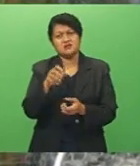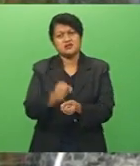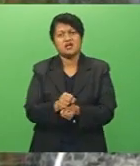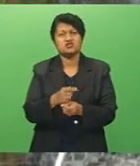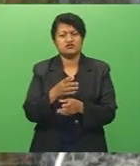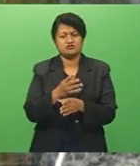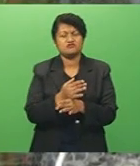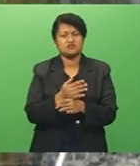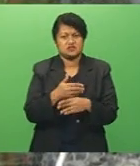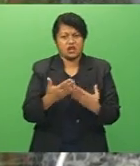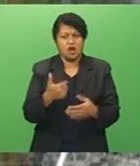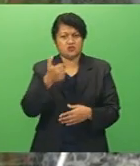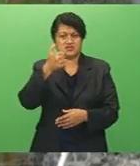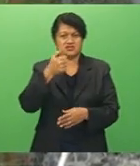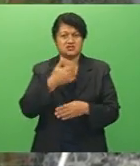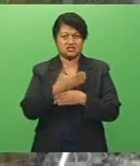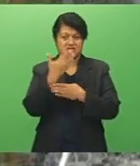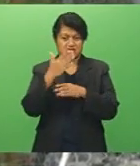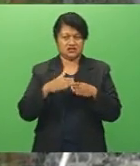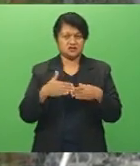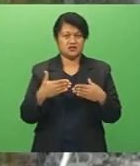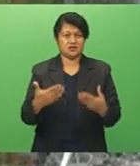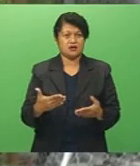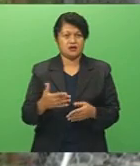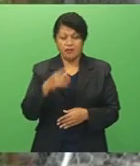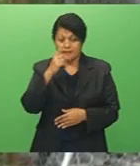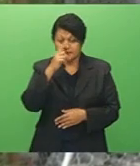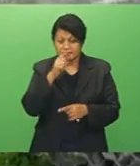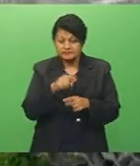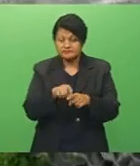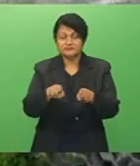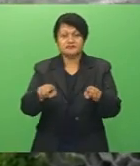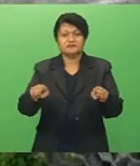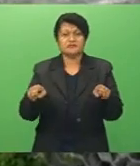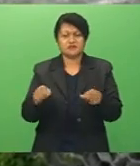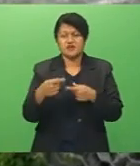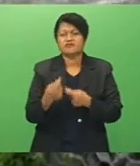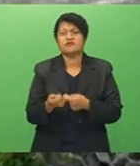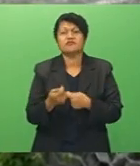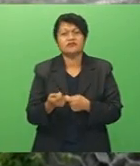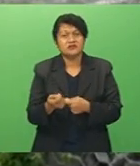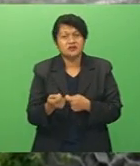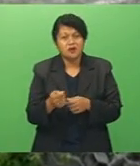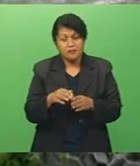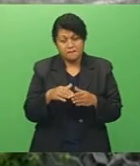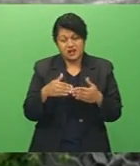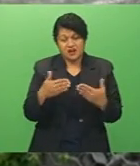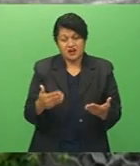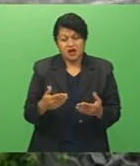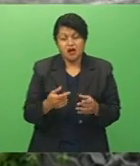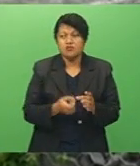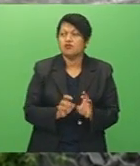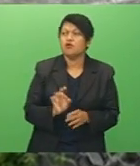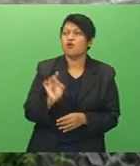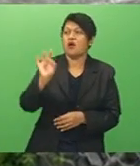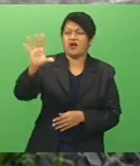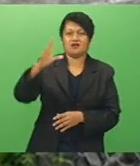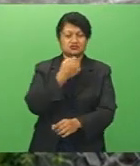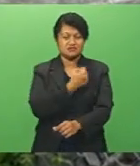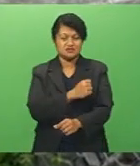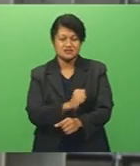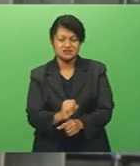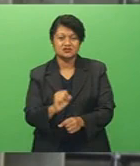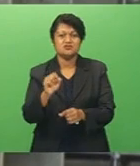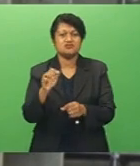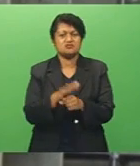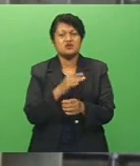now. Rambo claims people from nearby settlements also fish in this creek, but are now going out to the sea to make sure there is food on the